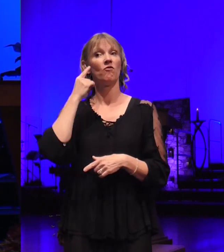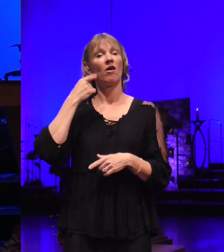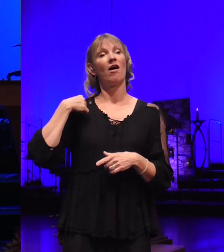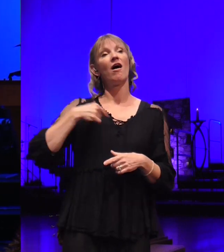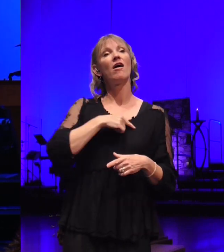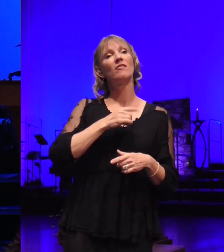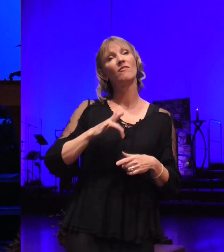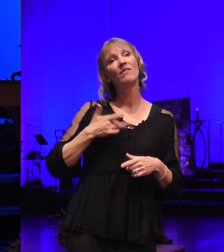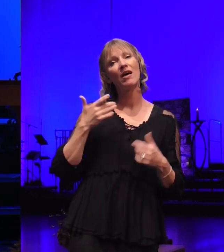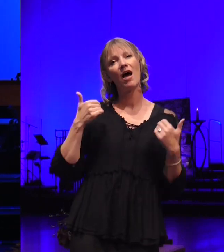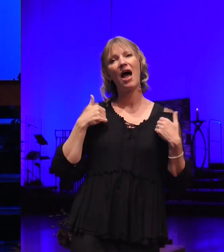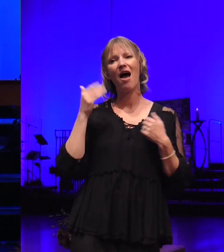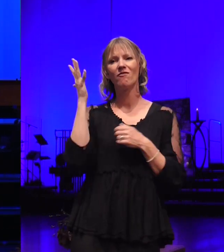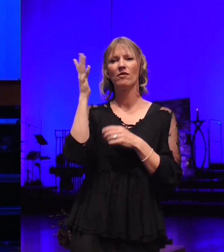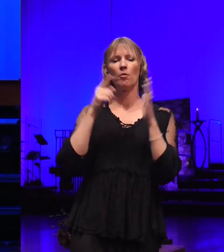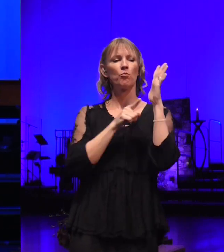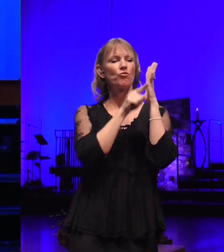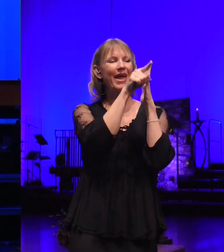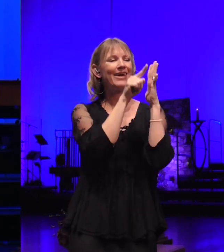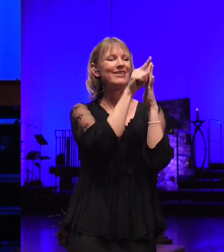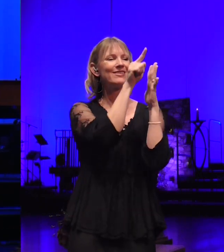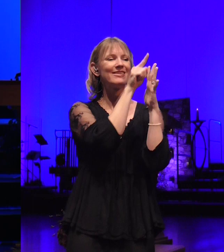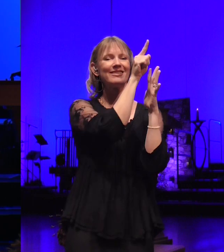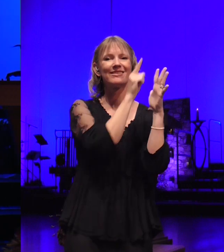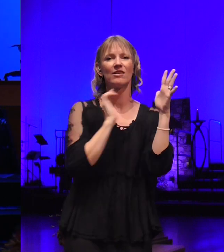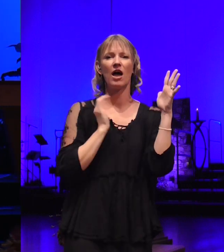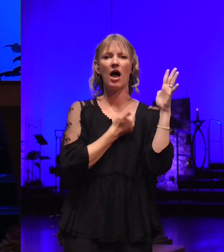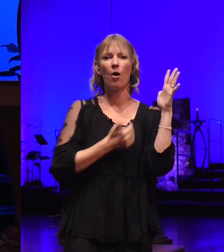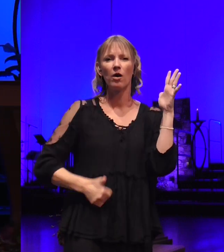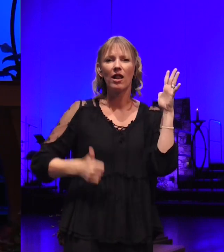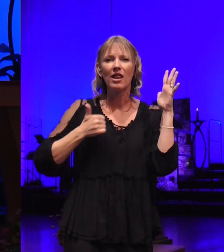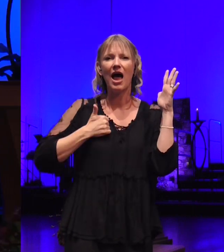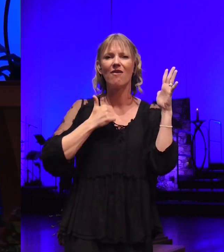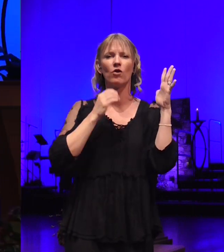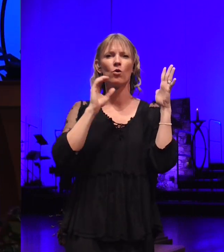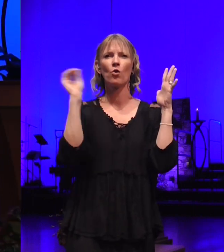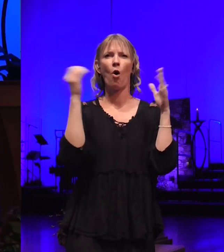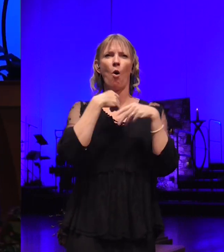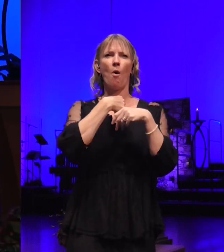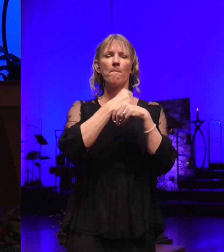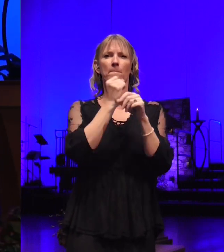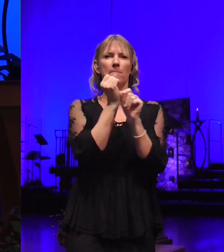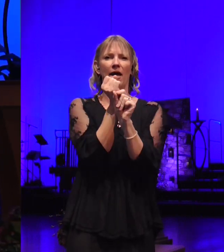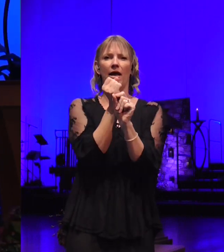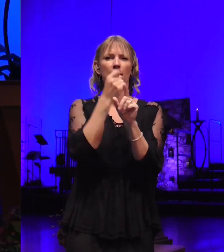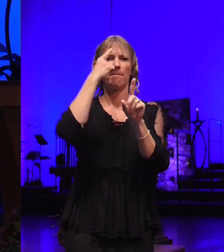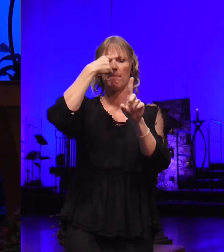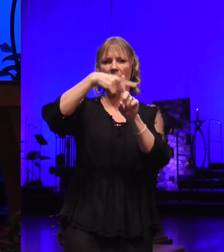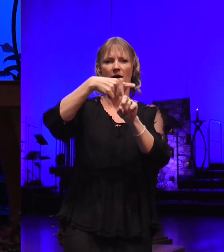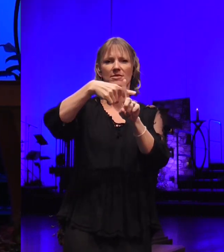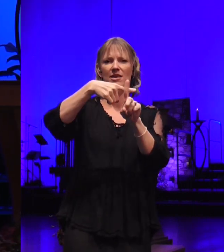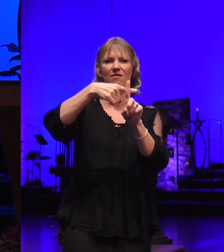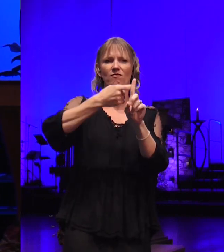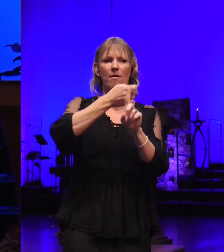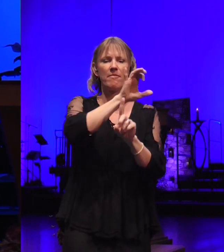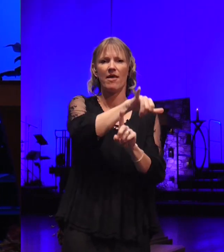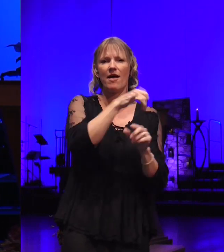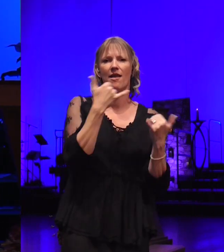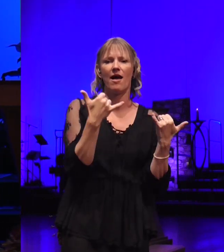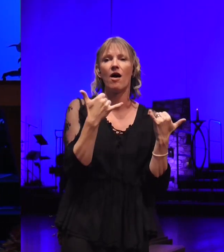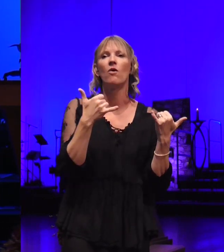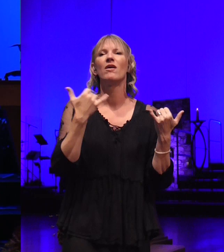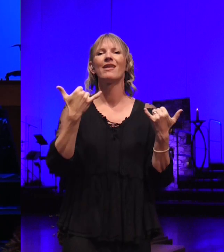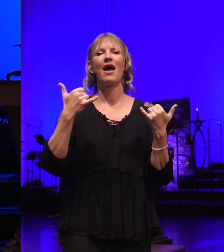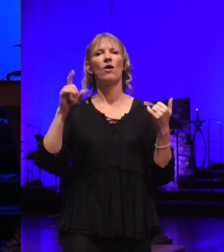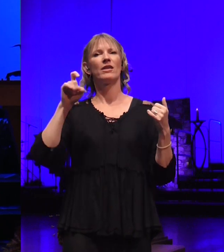who feel that we have branches in our lives that are no longer bearing fruit, it's time to get back to what